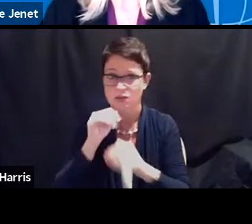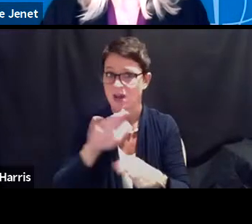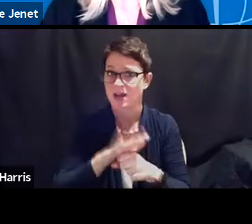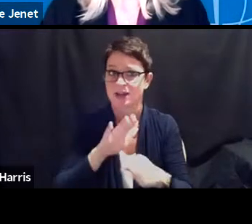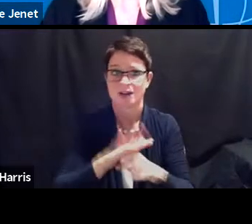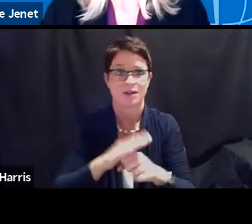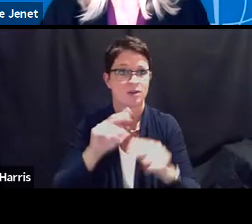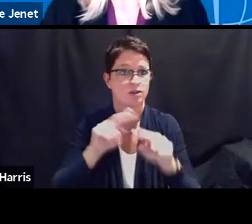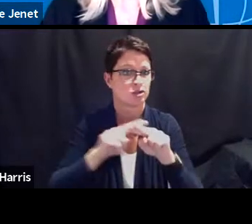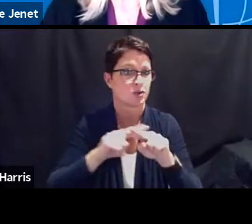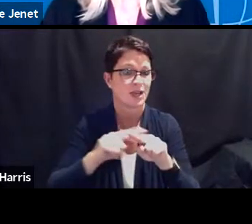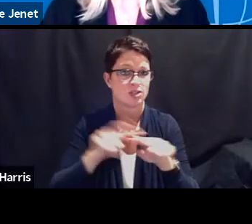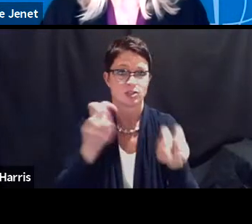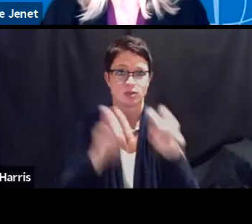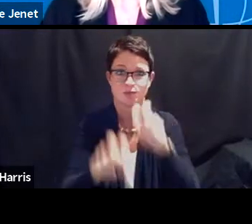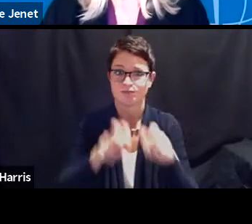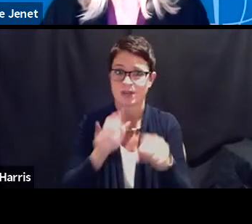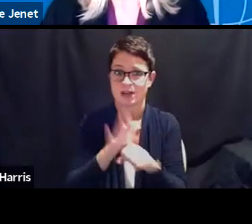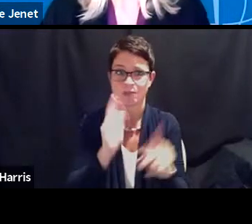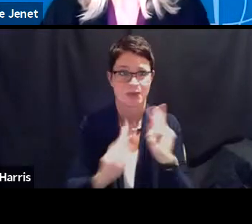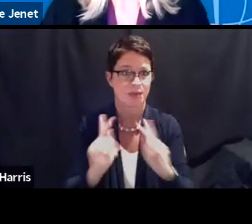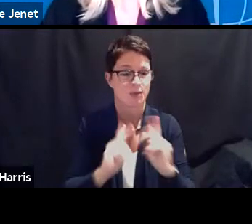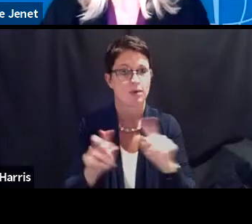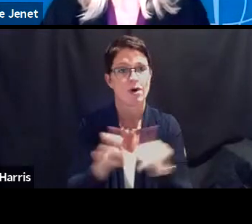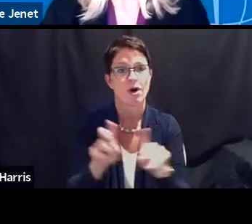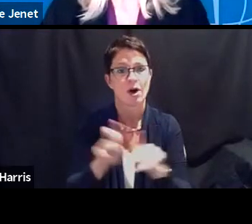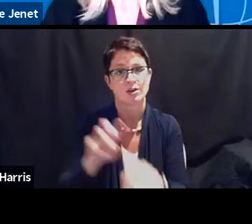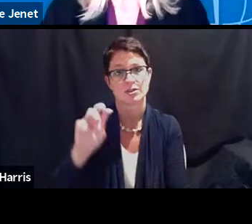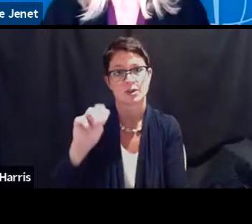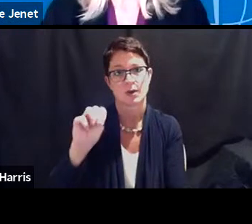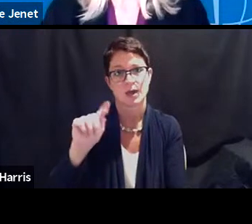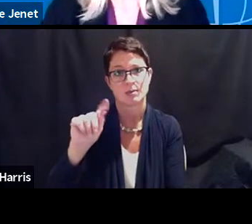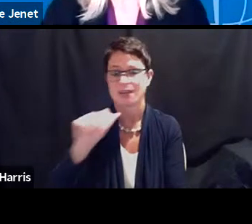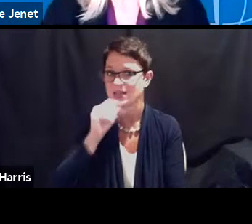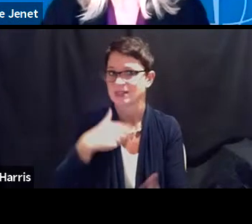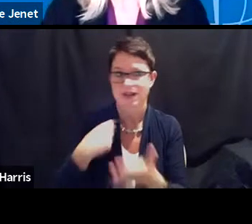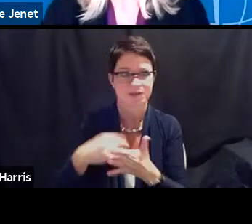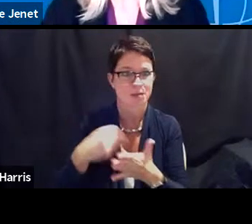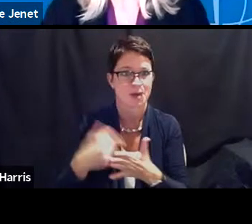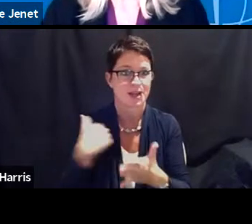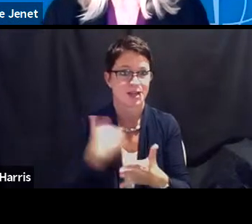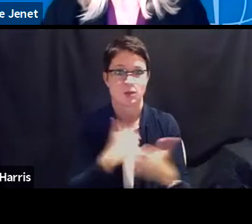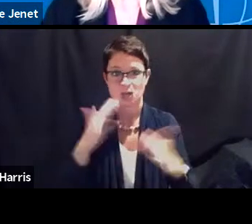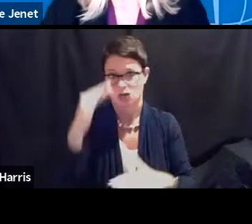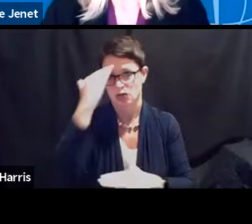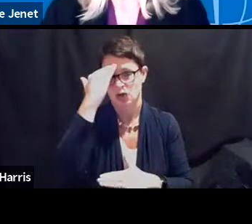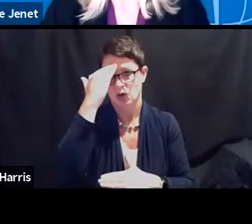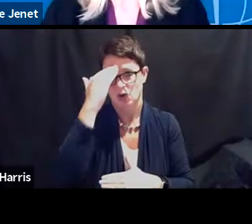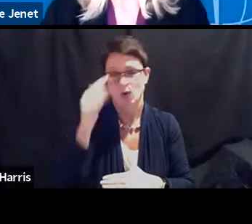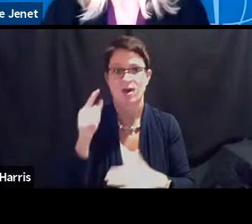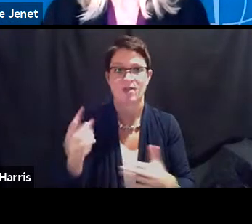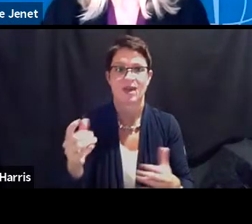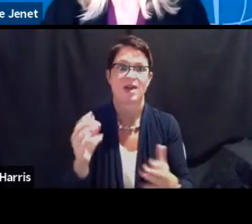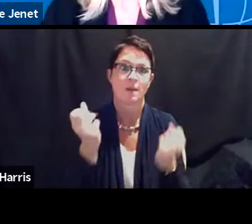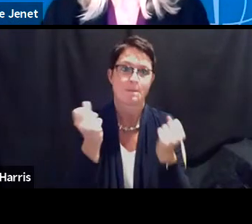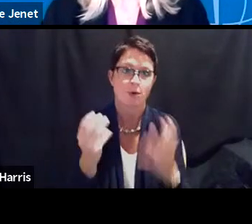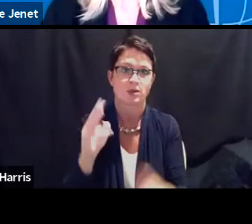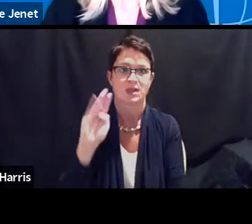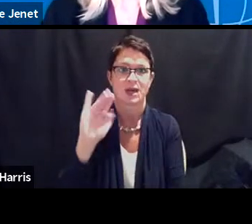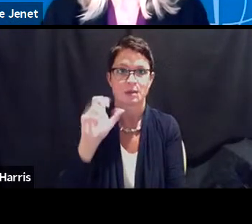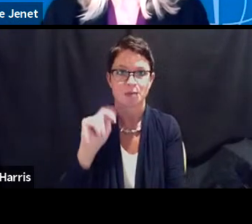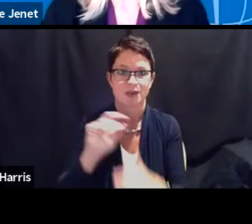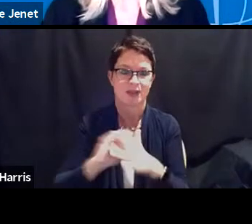everyone. And on top of that, MTA doesn't have the funding. As we know right now, they have a multiple billion-dollar